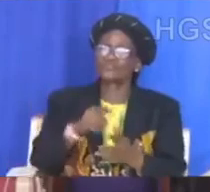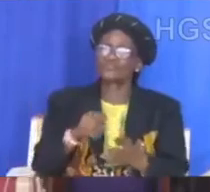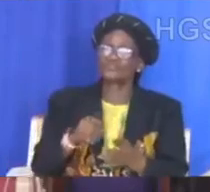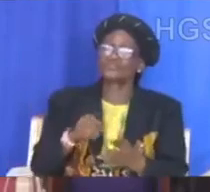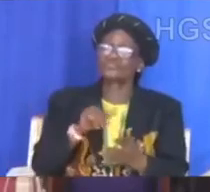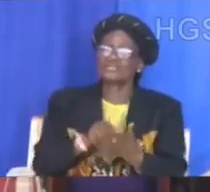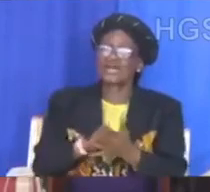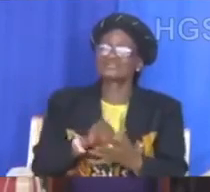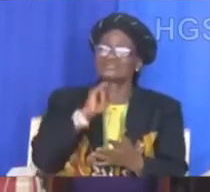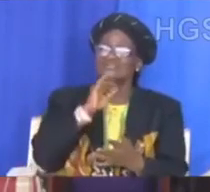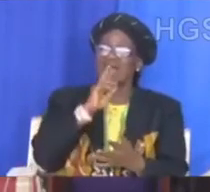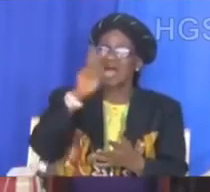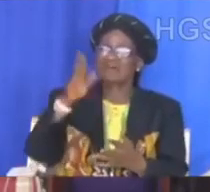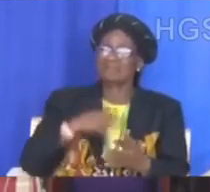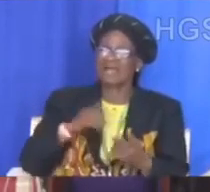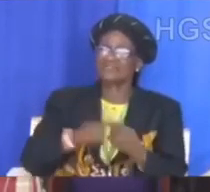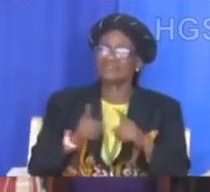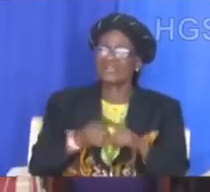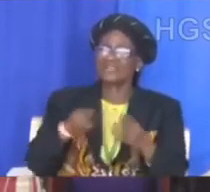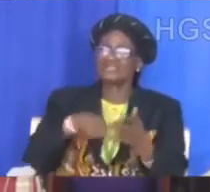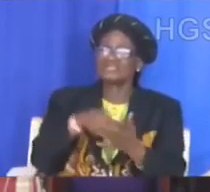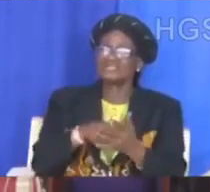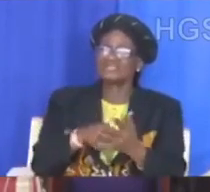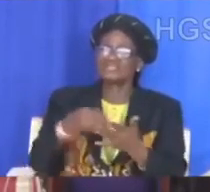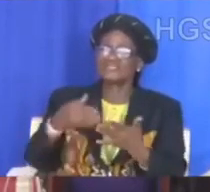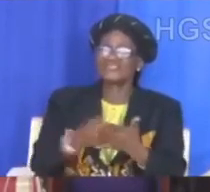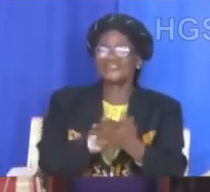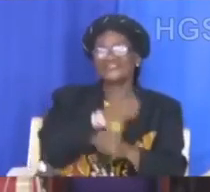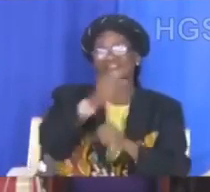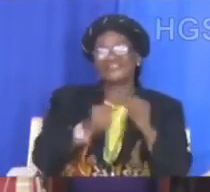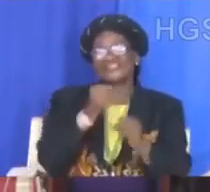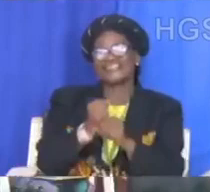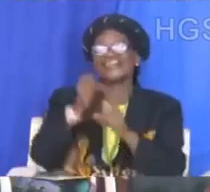This new year, He will answer prayers.